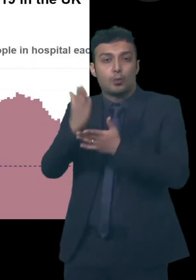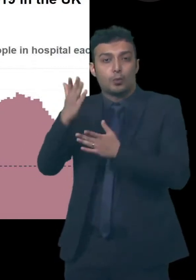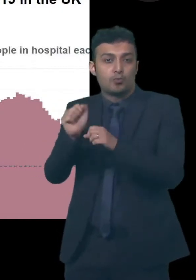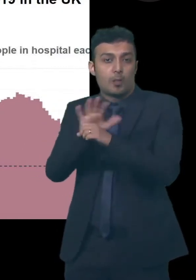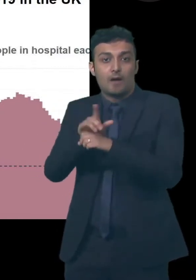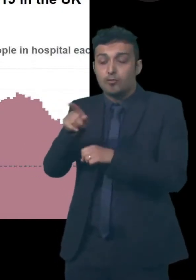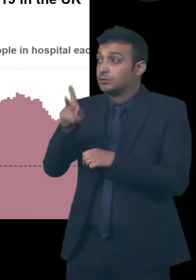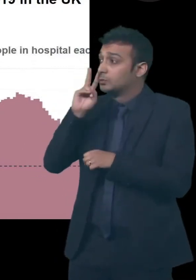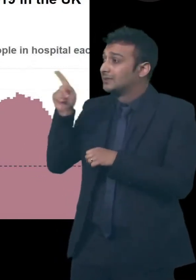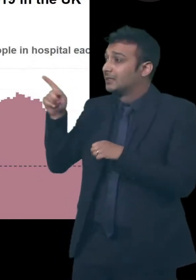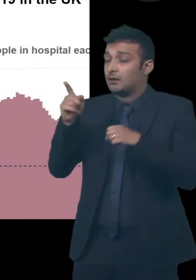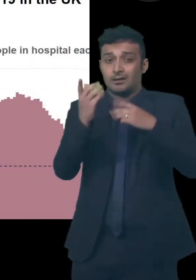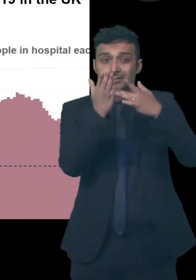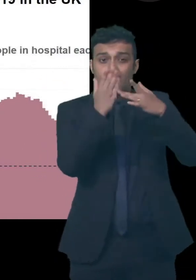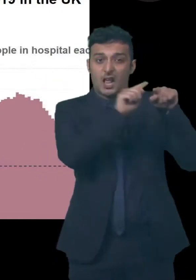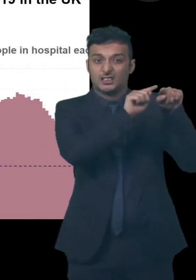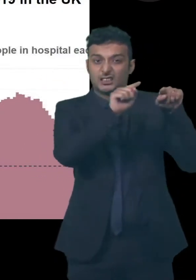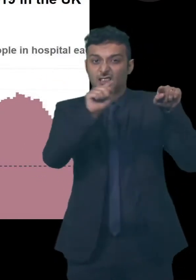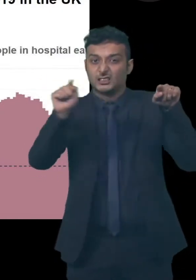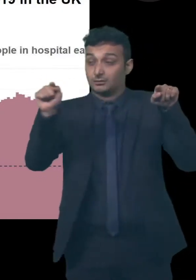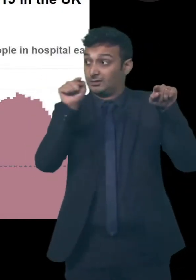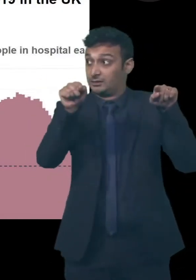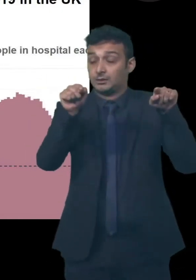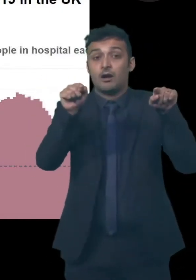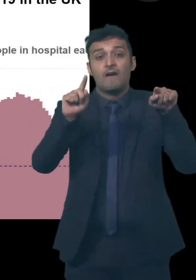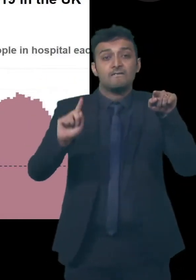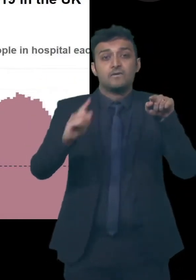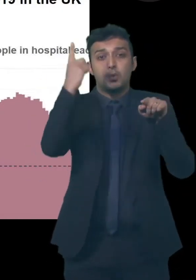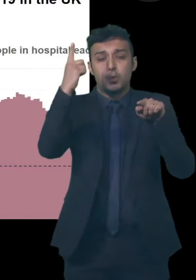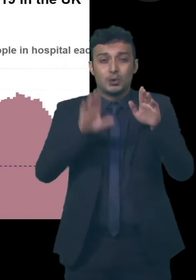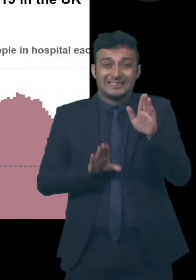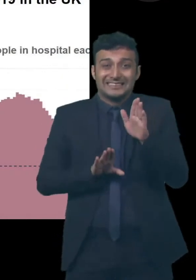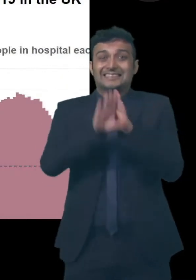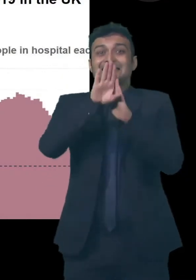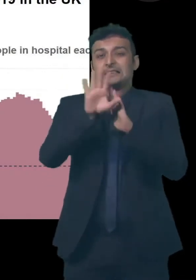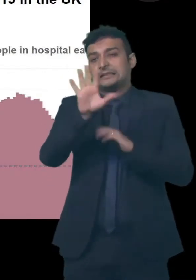peak was in about 21,000 on the 12th of April,